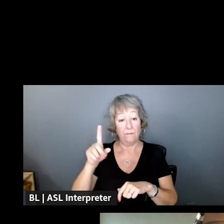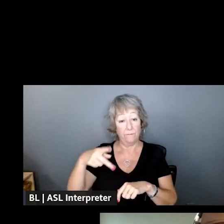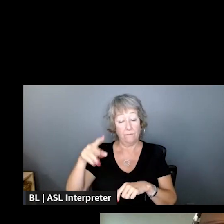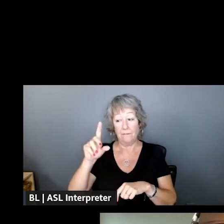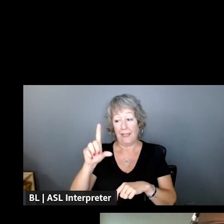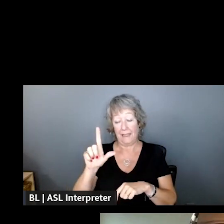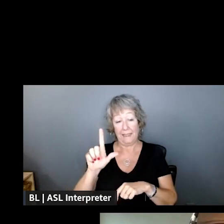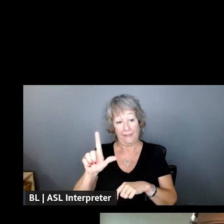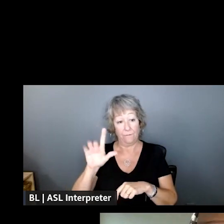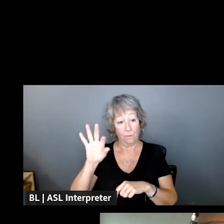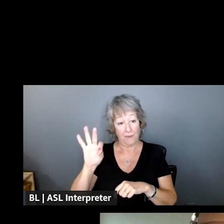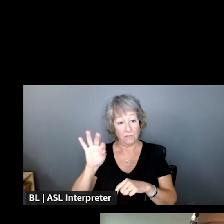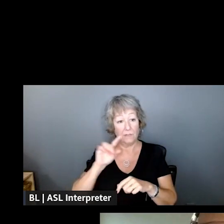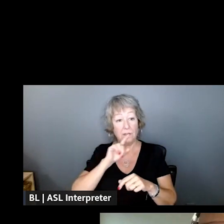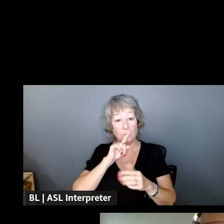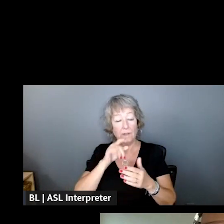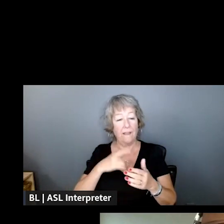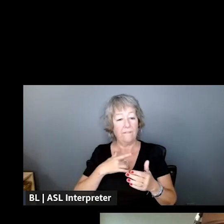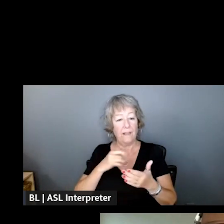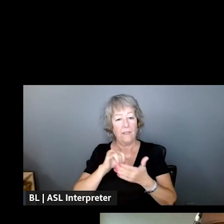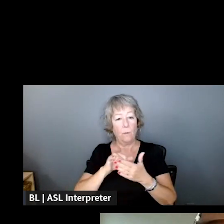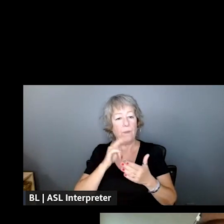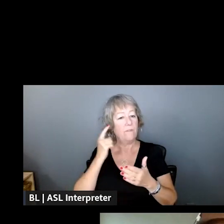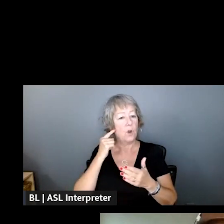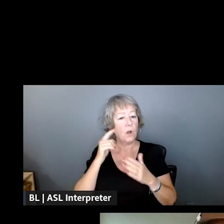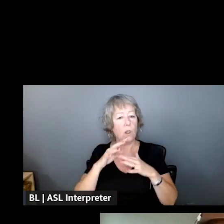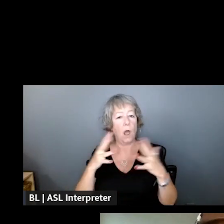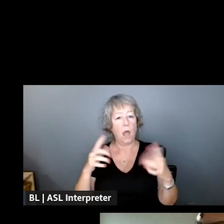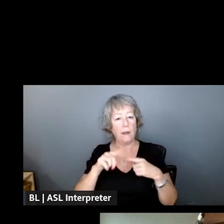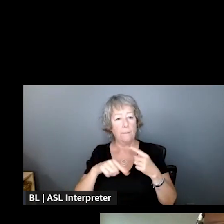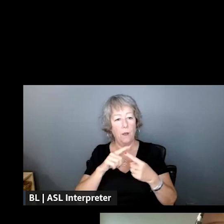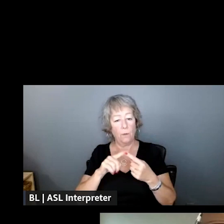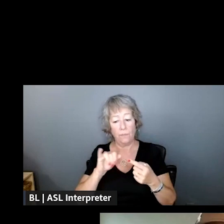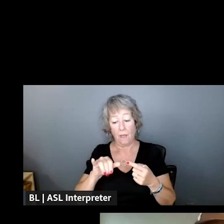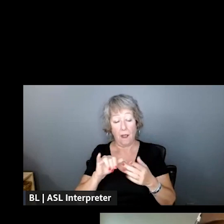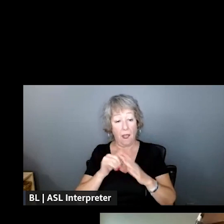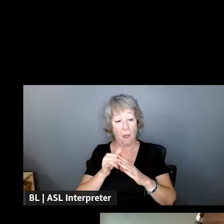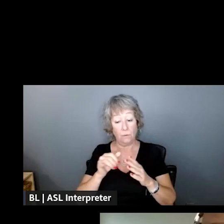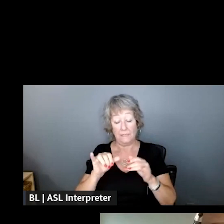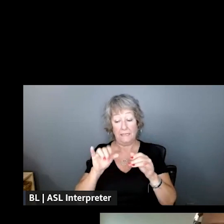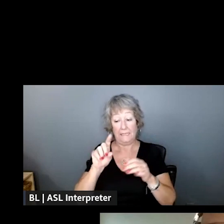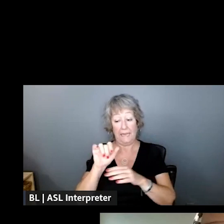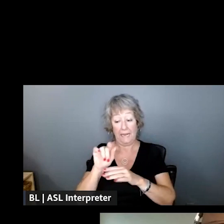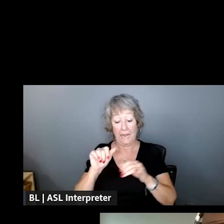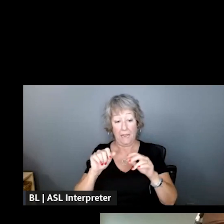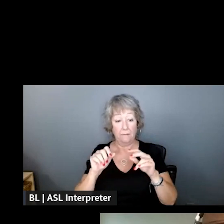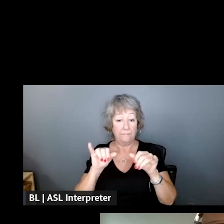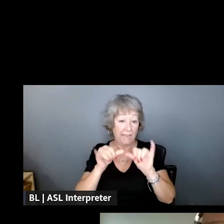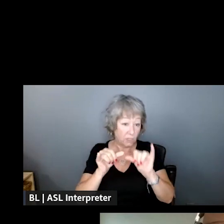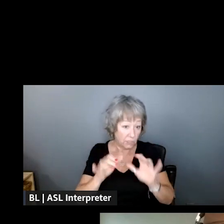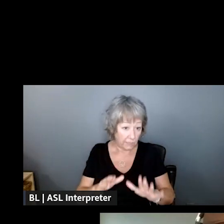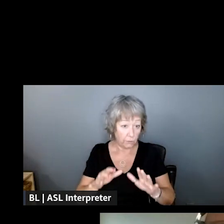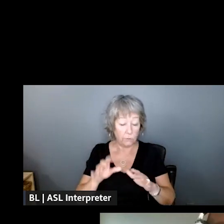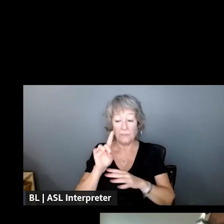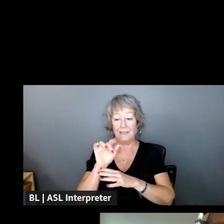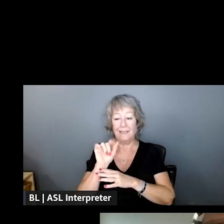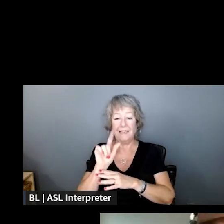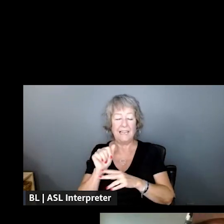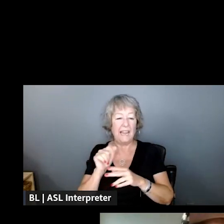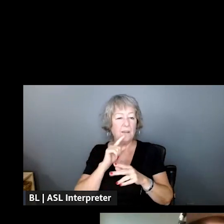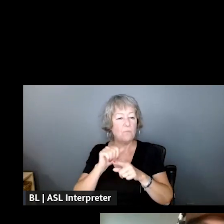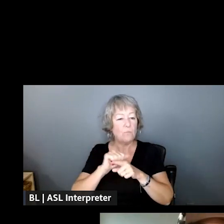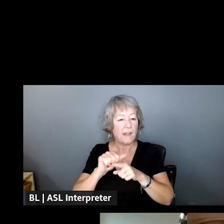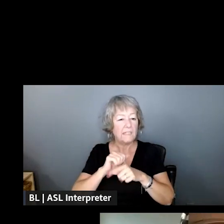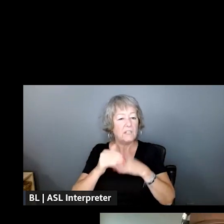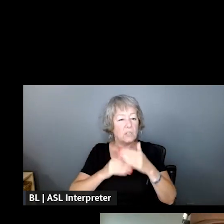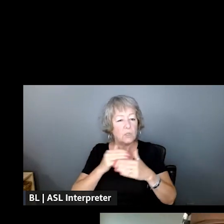lot from our community as well around this, is that, data engineers, data practitioners,